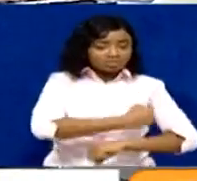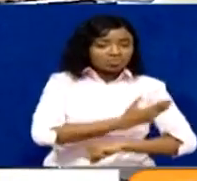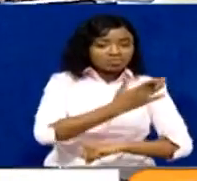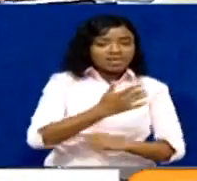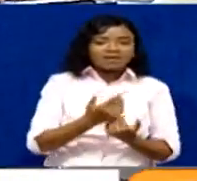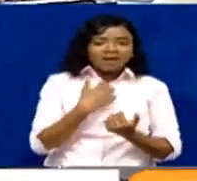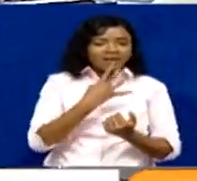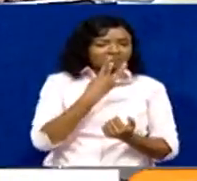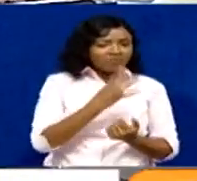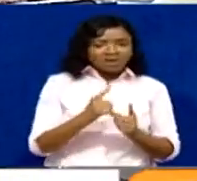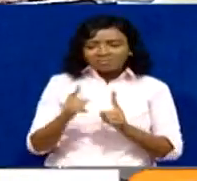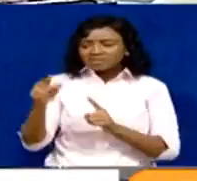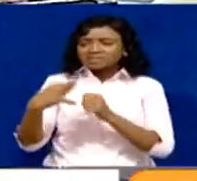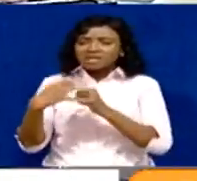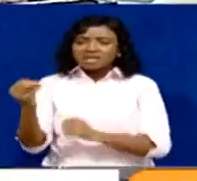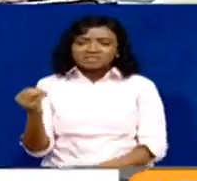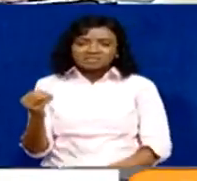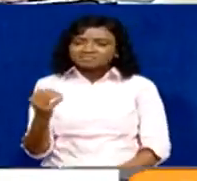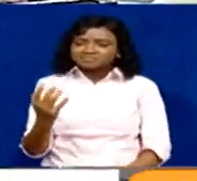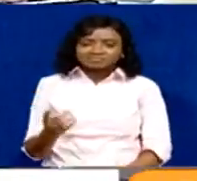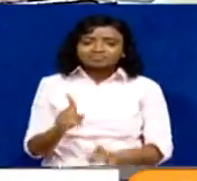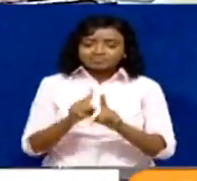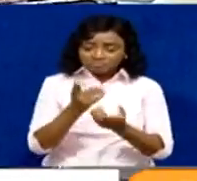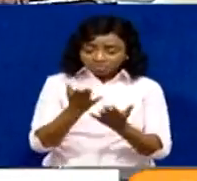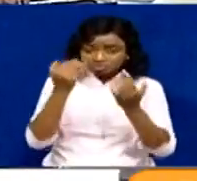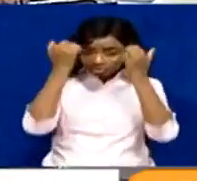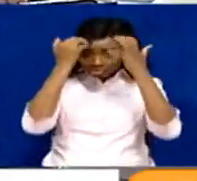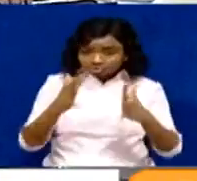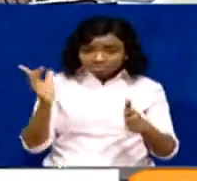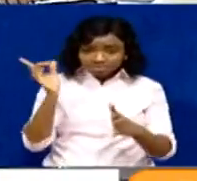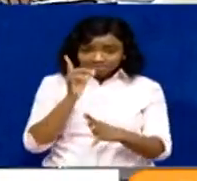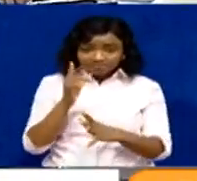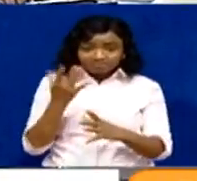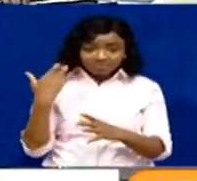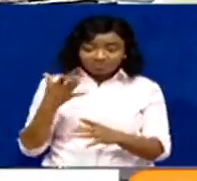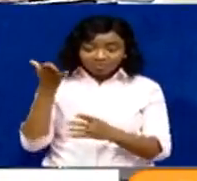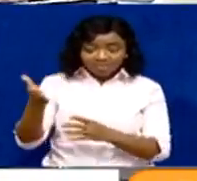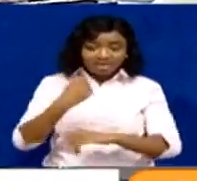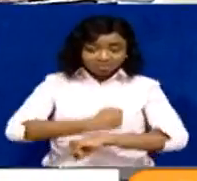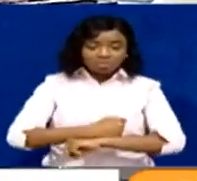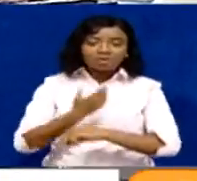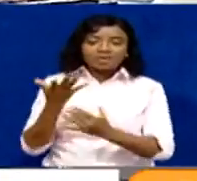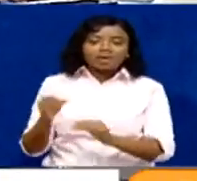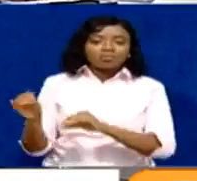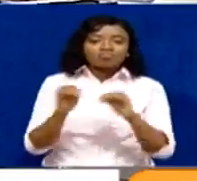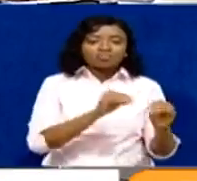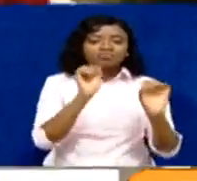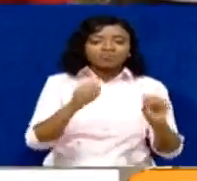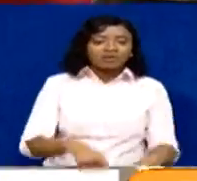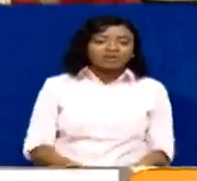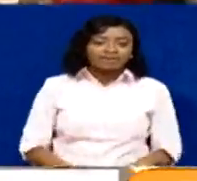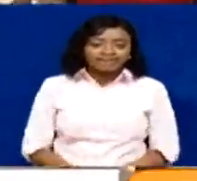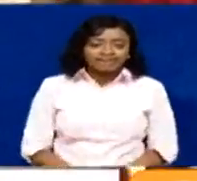Regional Education Director, Margaret Lesuuda, says that the affected learners will be accommodated in other public schools within Nairobi.